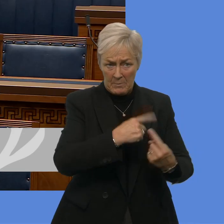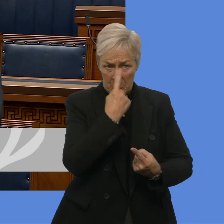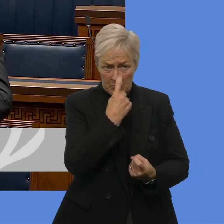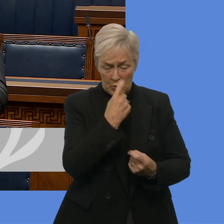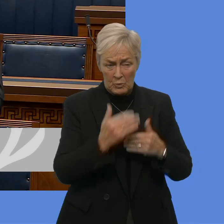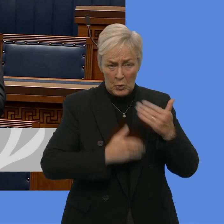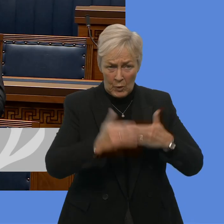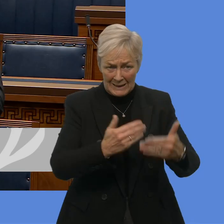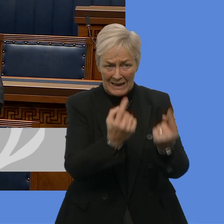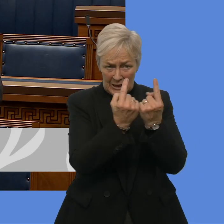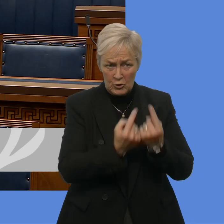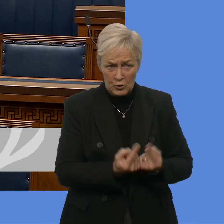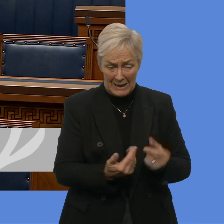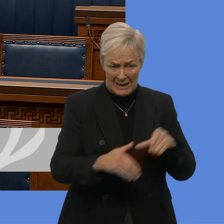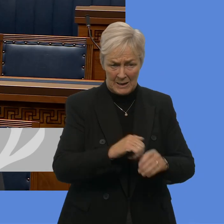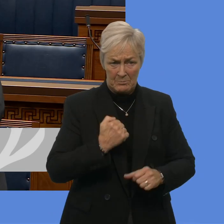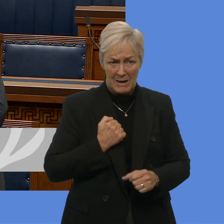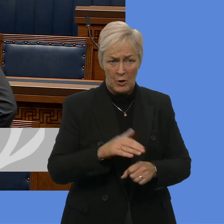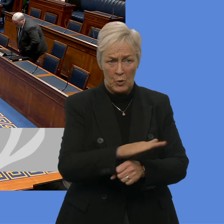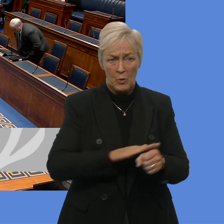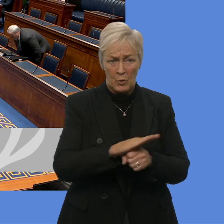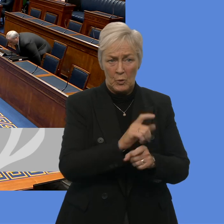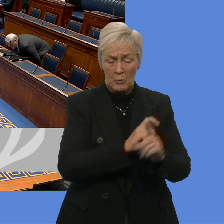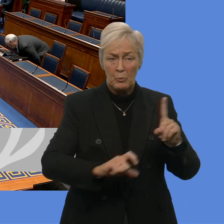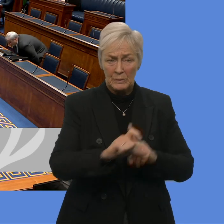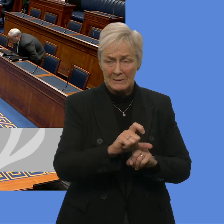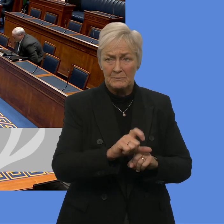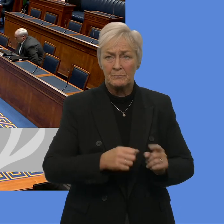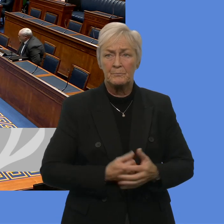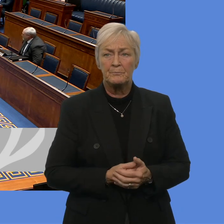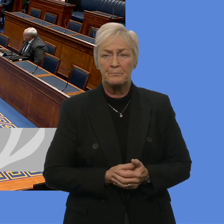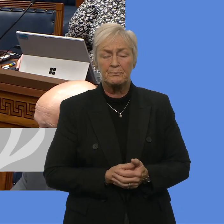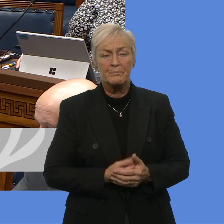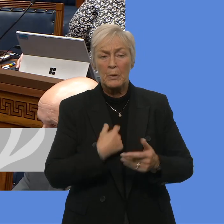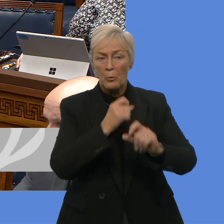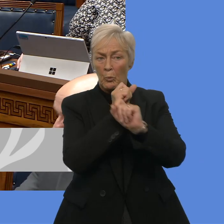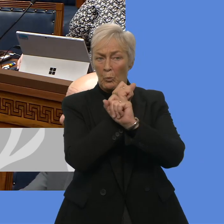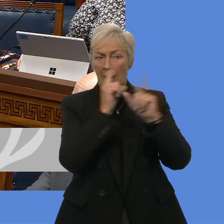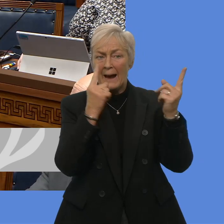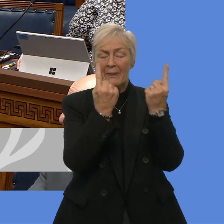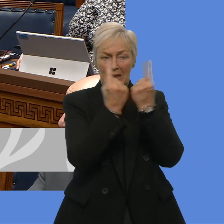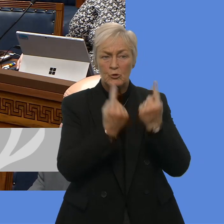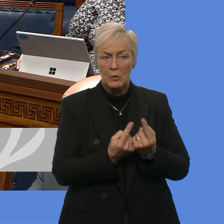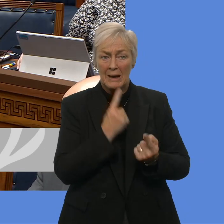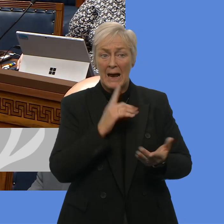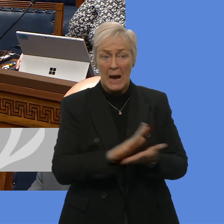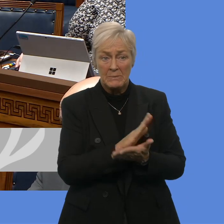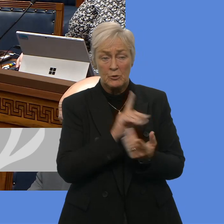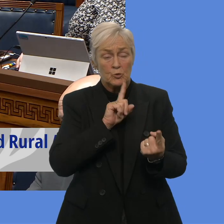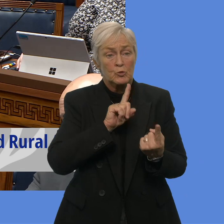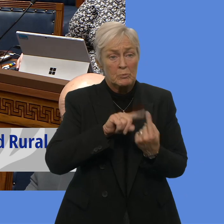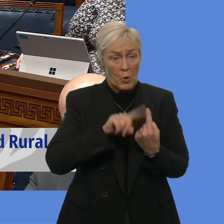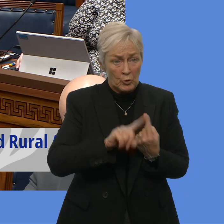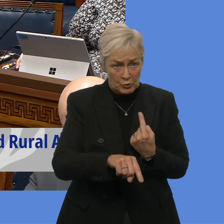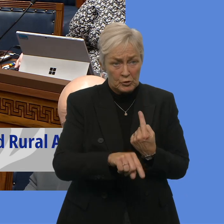ongoing issues that plague my community in Granville and Killishall? Minister. So I am aware of the issues and I'm happy to respond to those. I